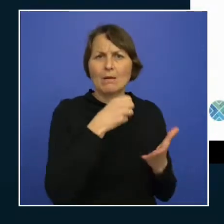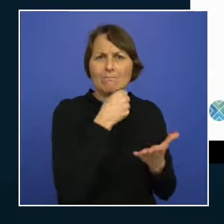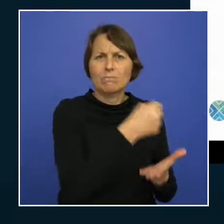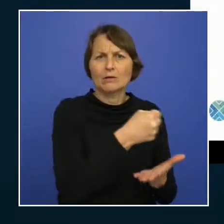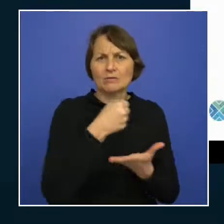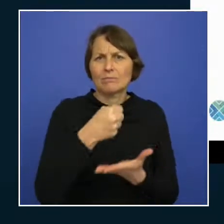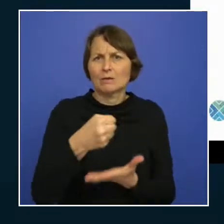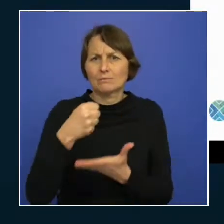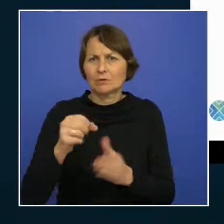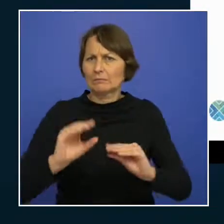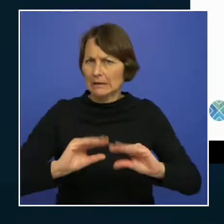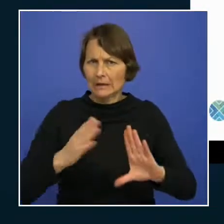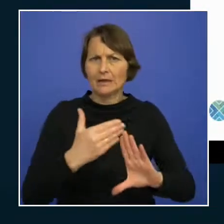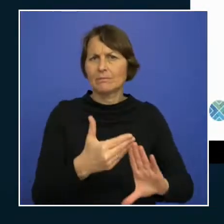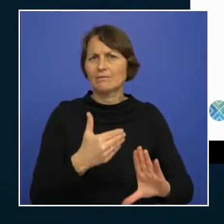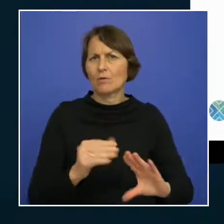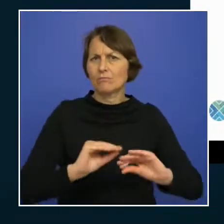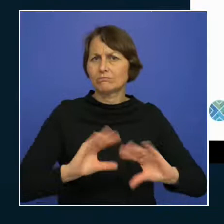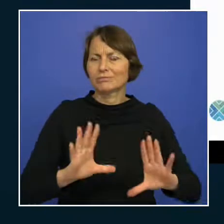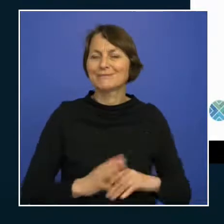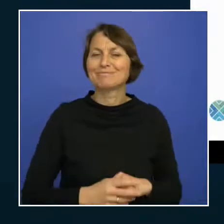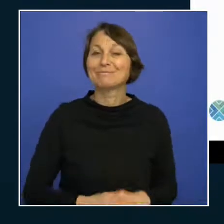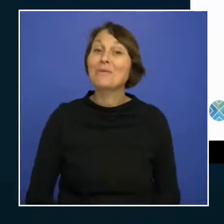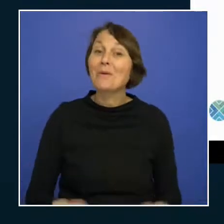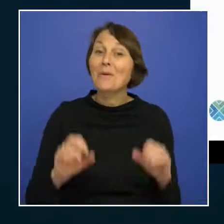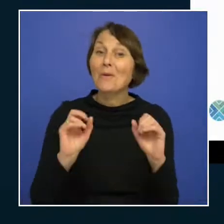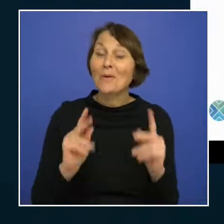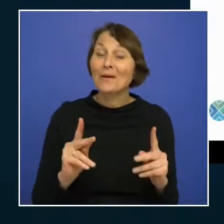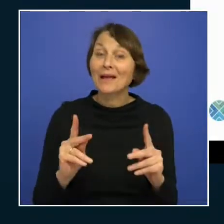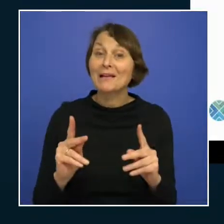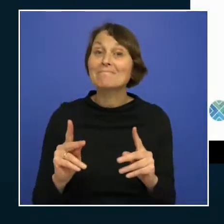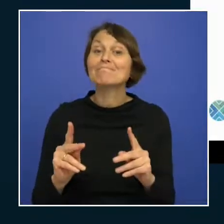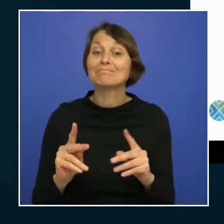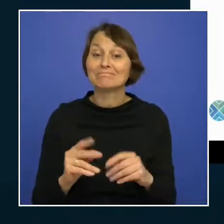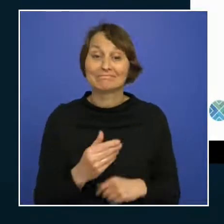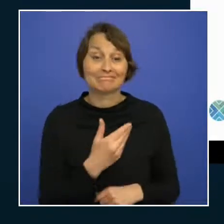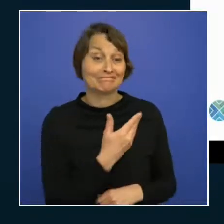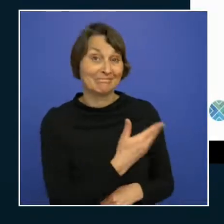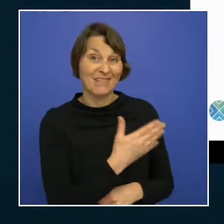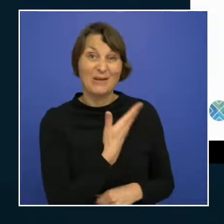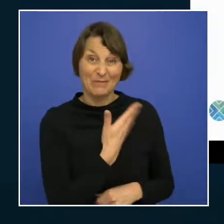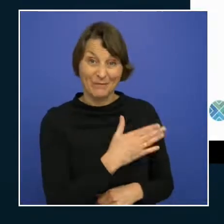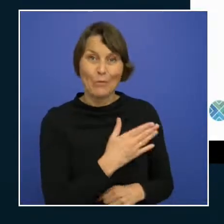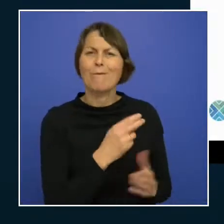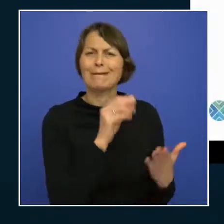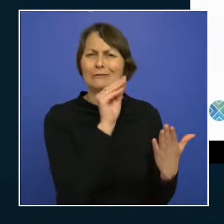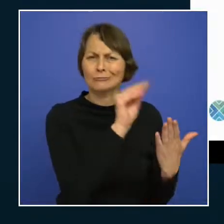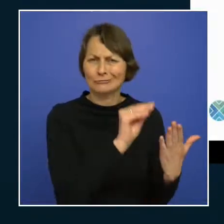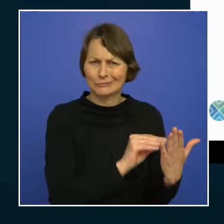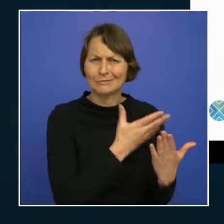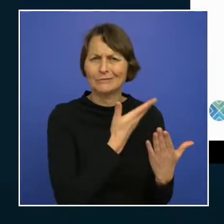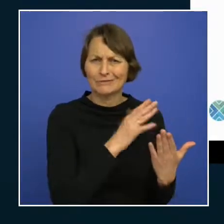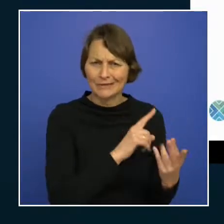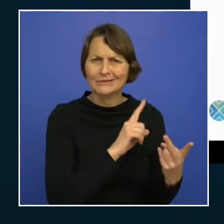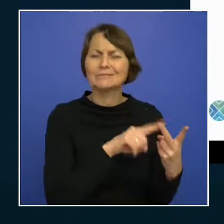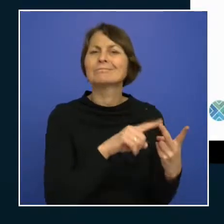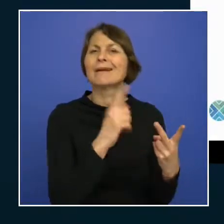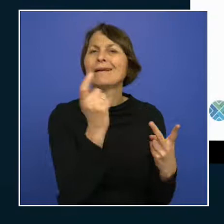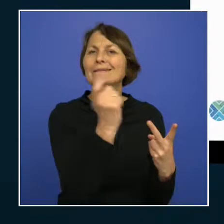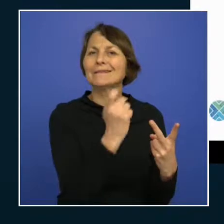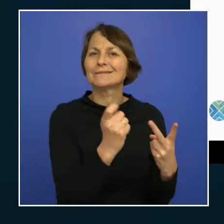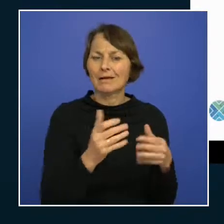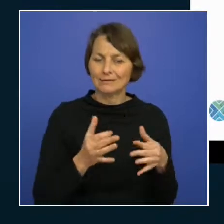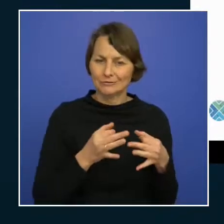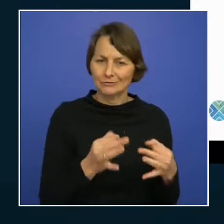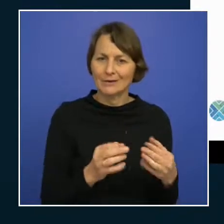all right. So we looked at subscriptions, specifically at design strategies and cost management.